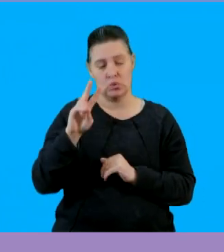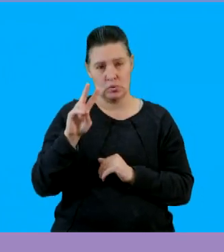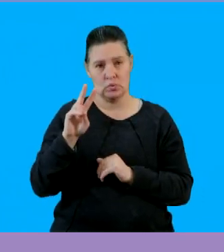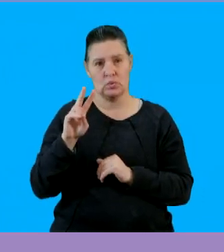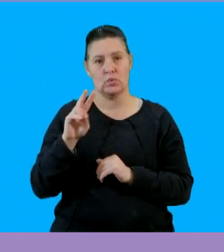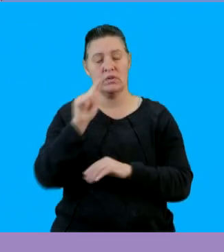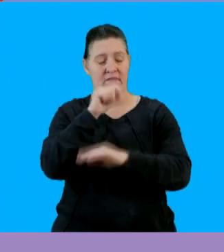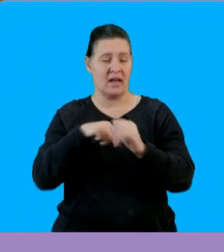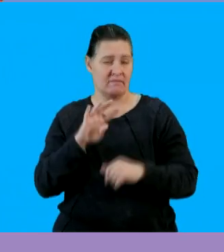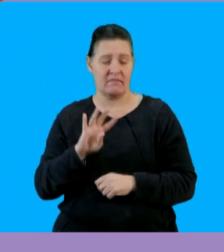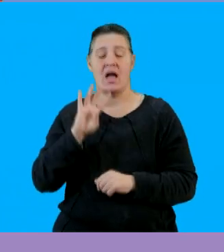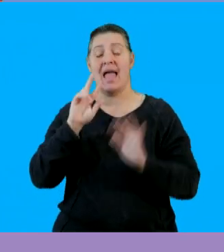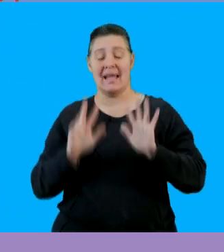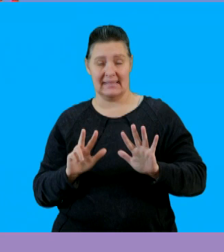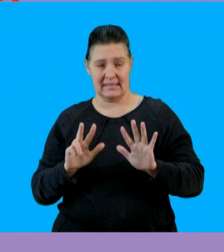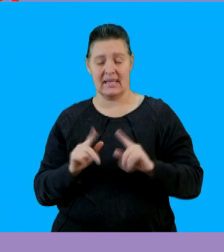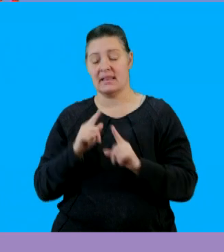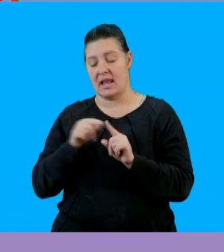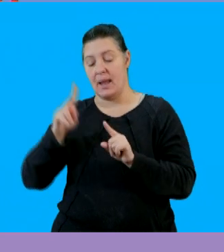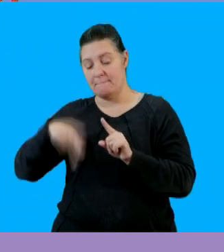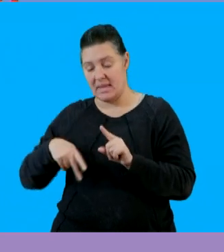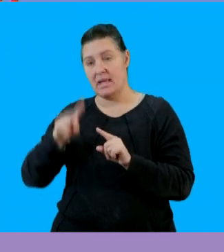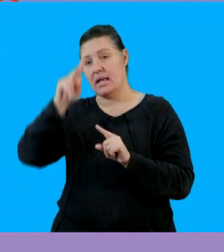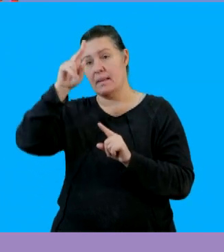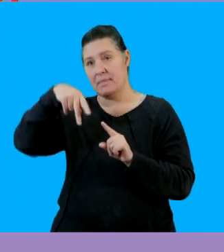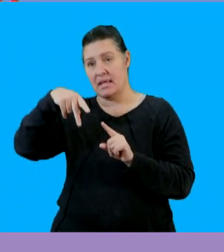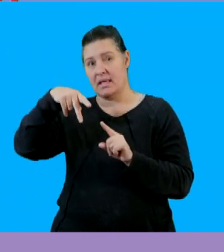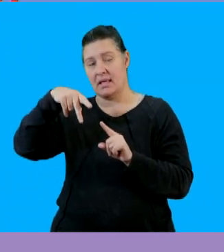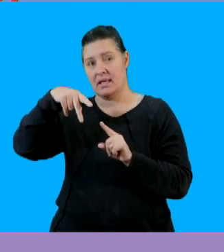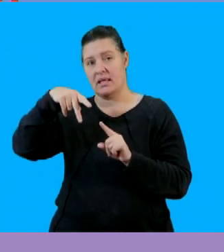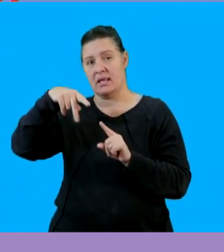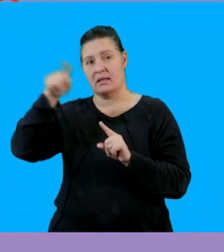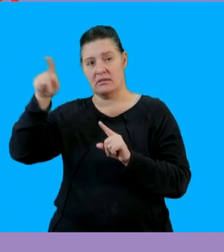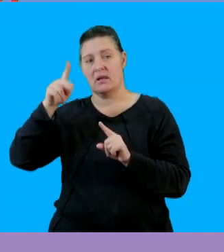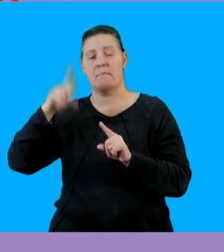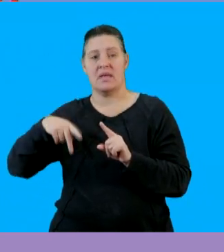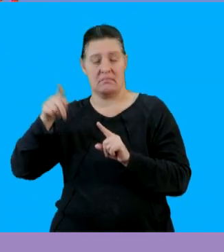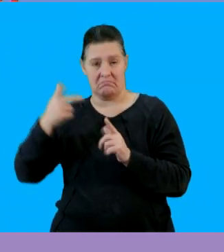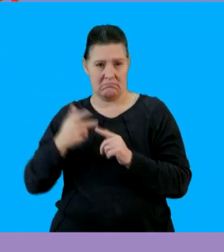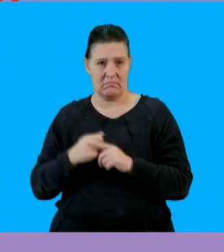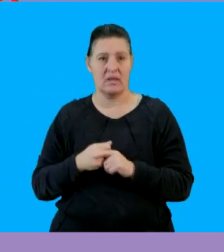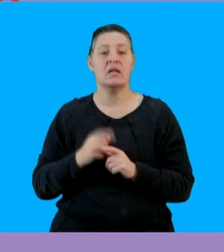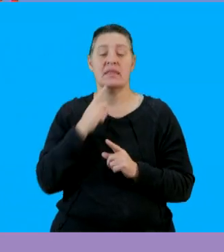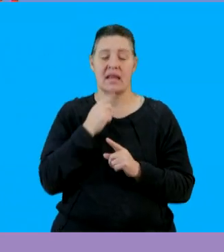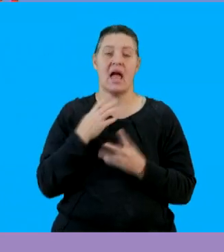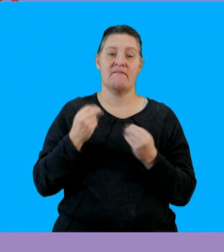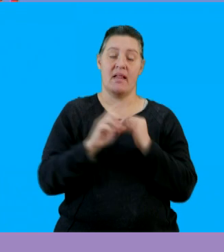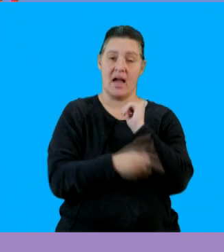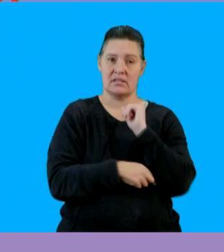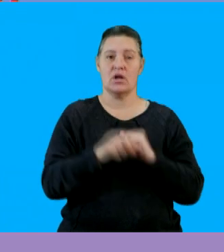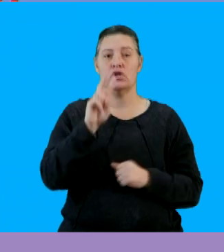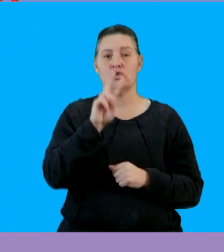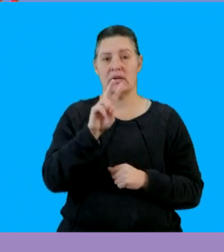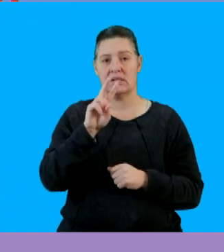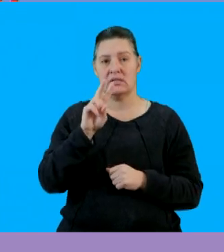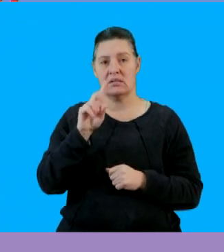divided by 4, that is 8. And then p, we have 2 minus 1, that is just the 1p. And lastly, we